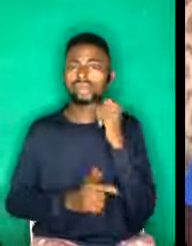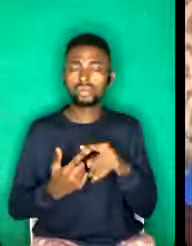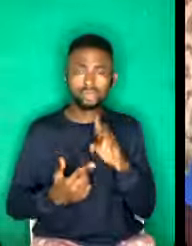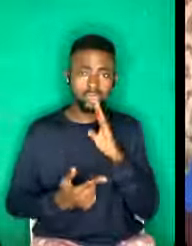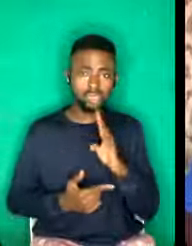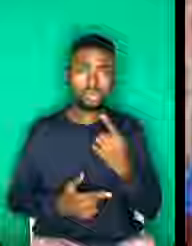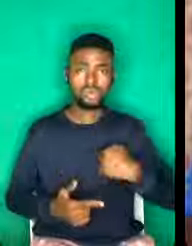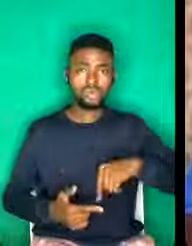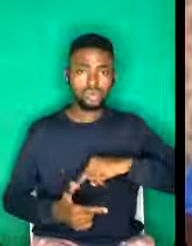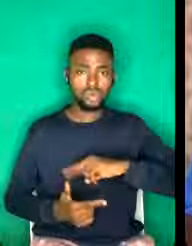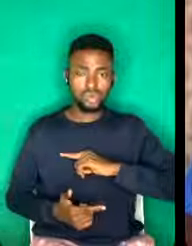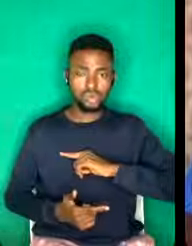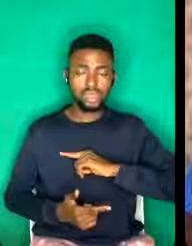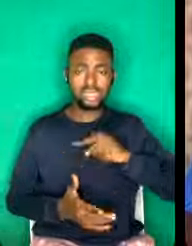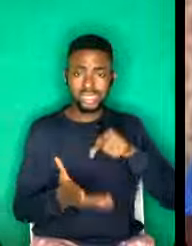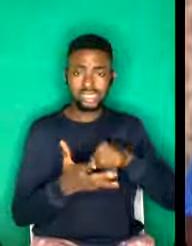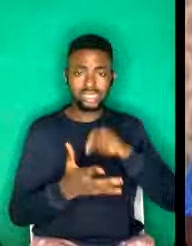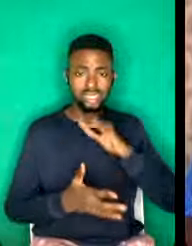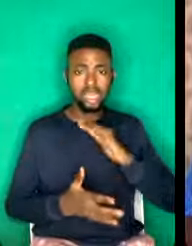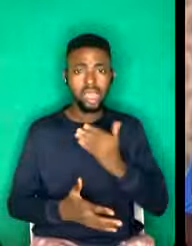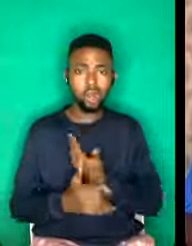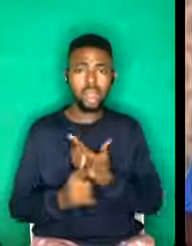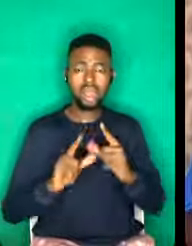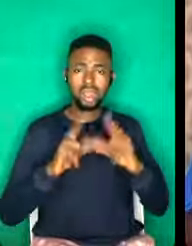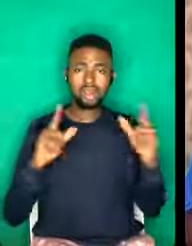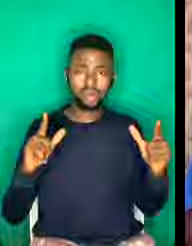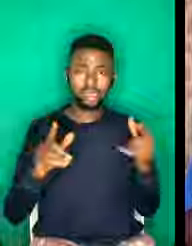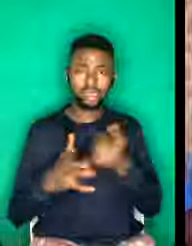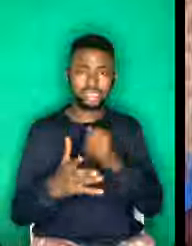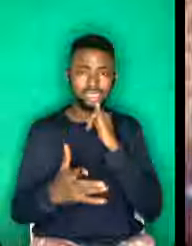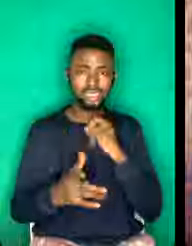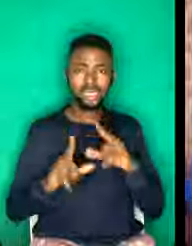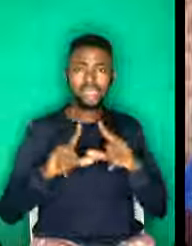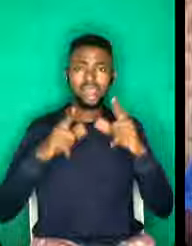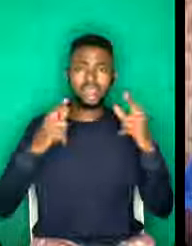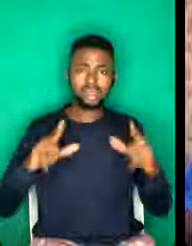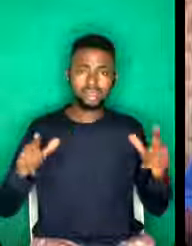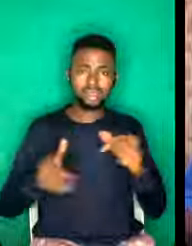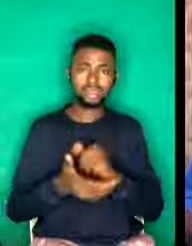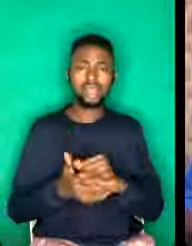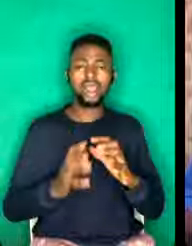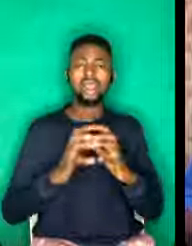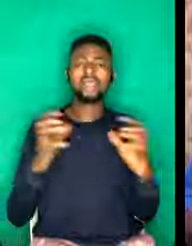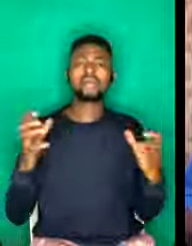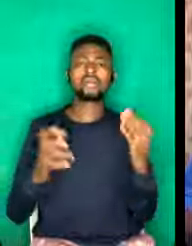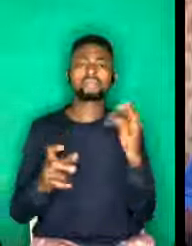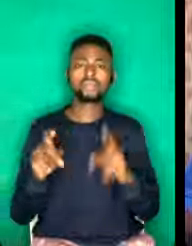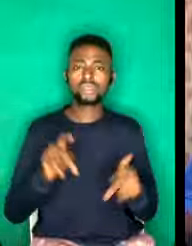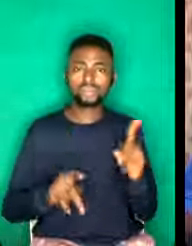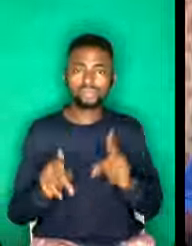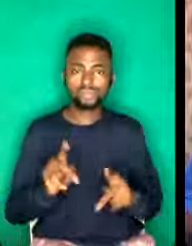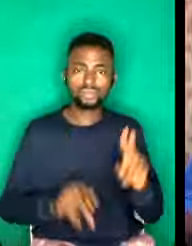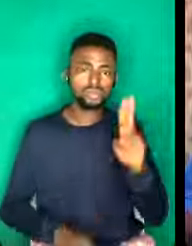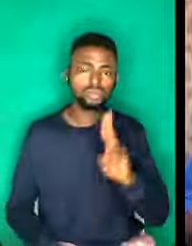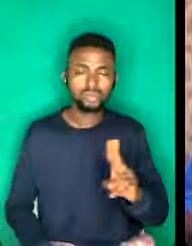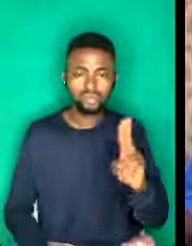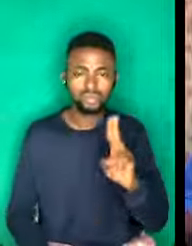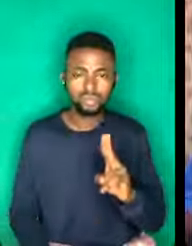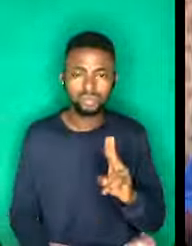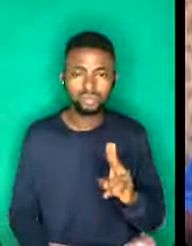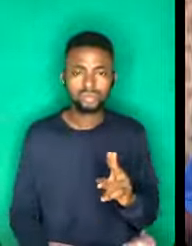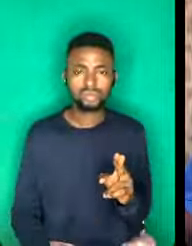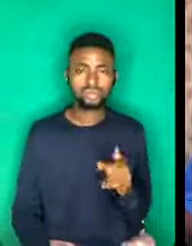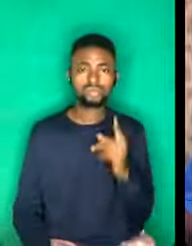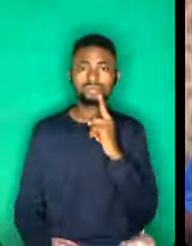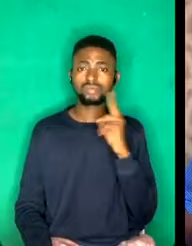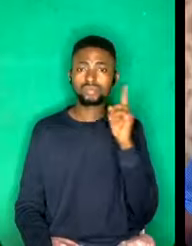This is our language. It's a language that a lot of people use. The deaf population is